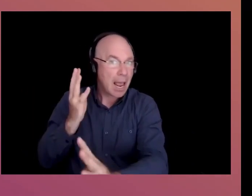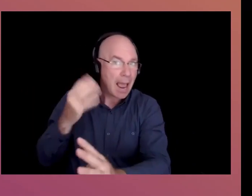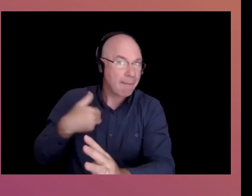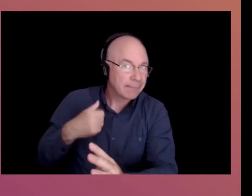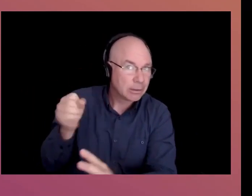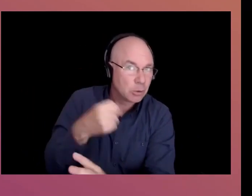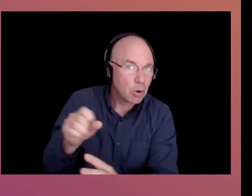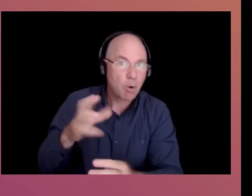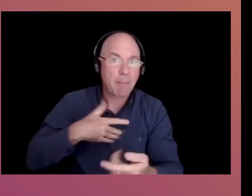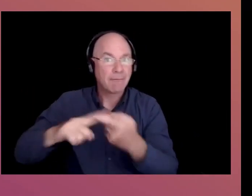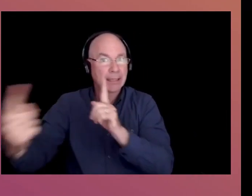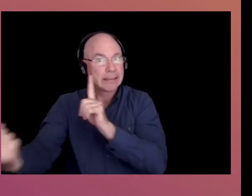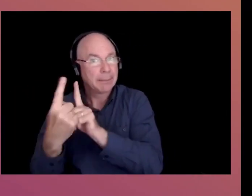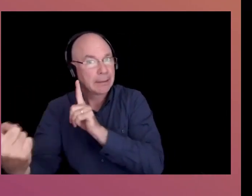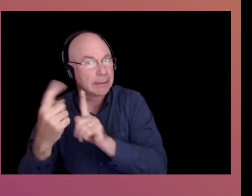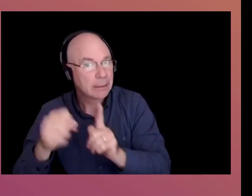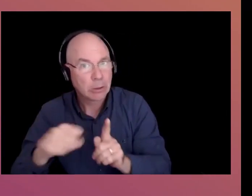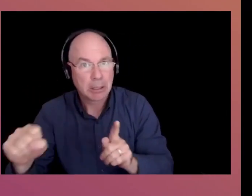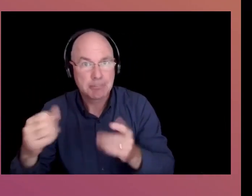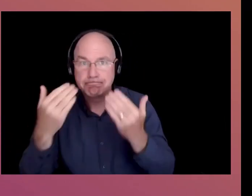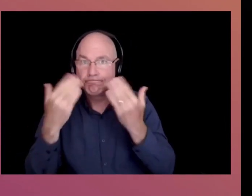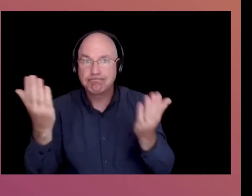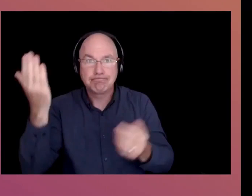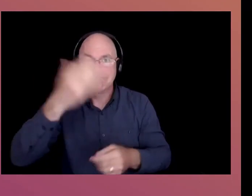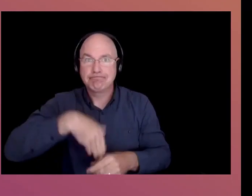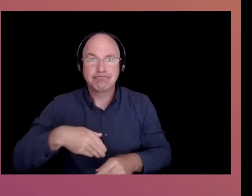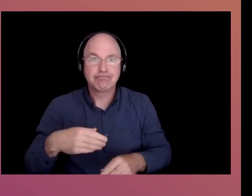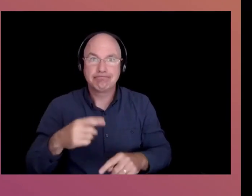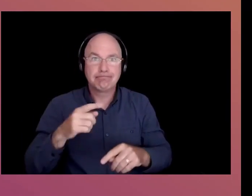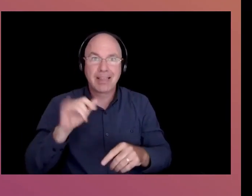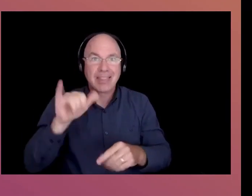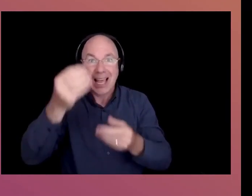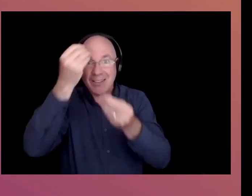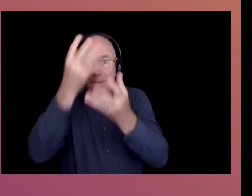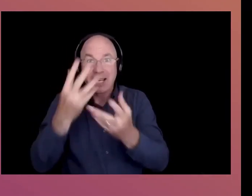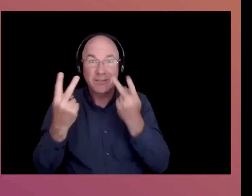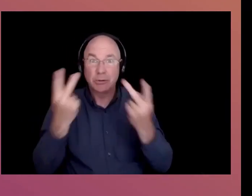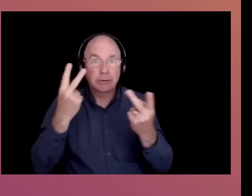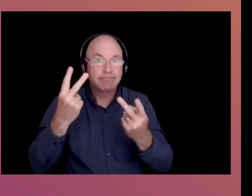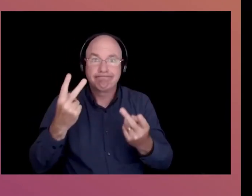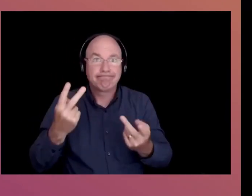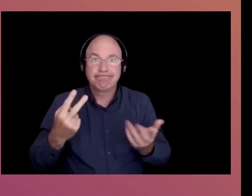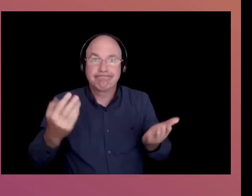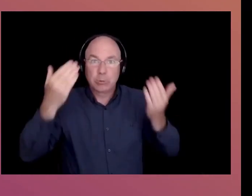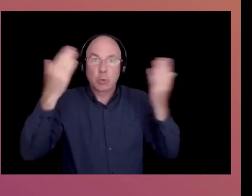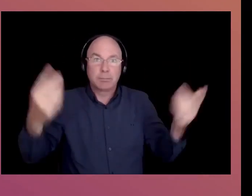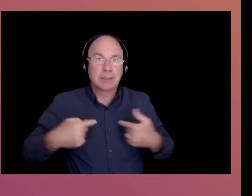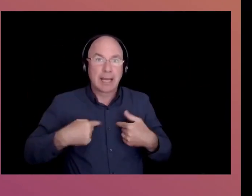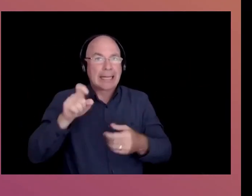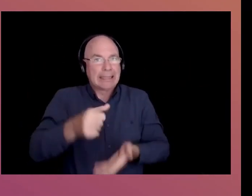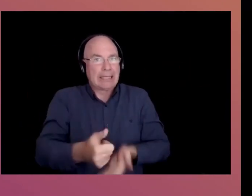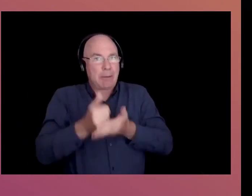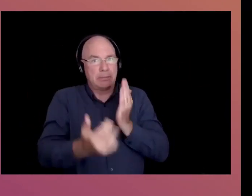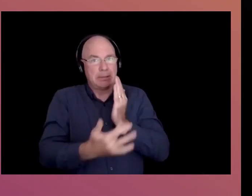is approaching. I cannot perceive this visual information without technology that helps. That is